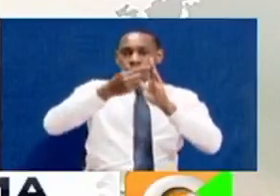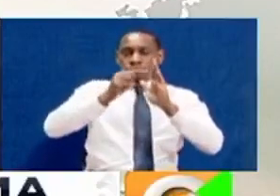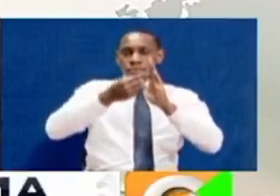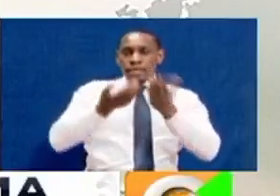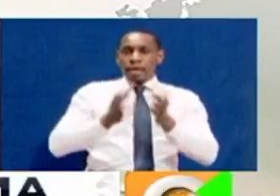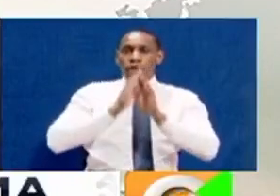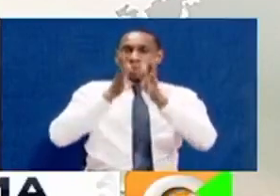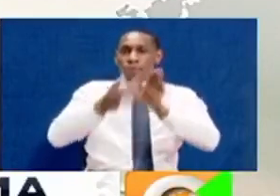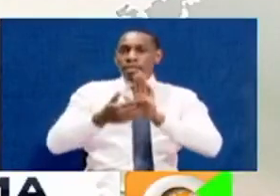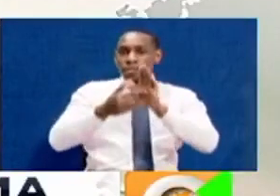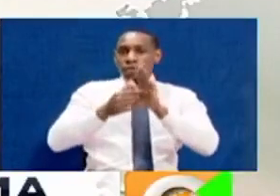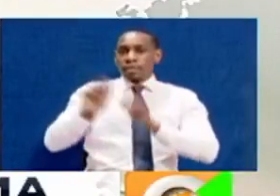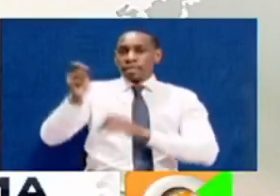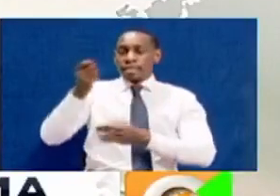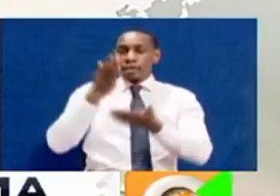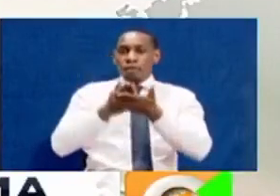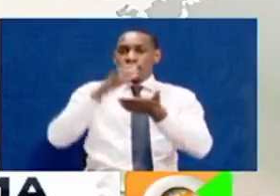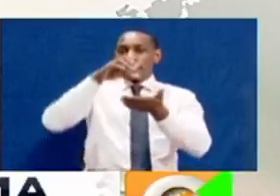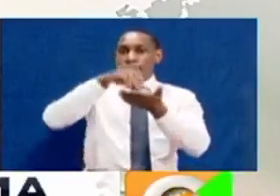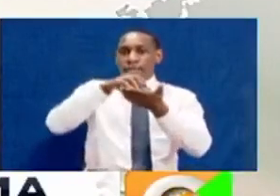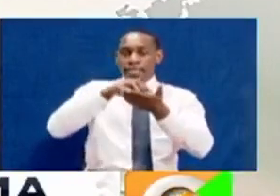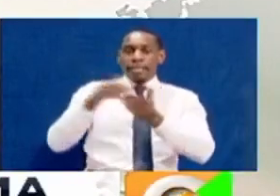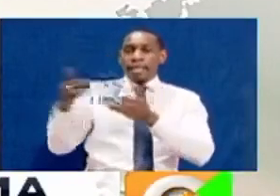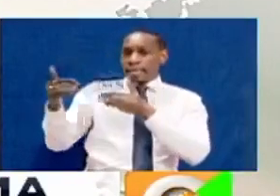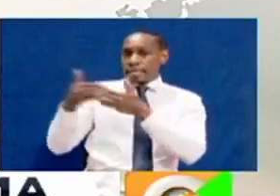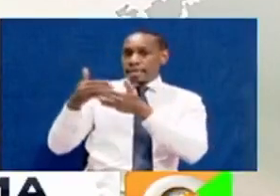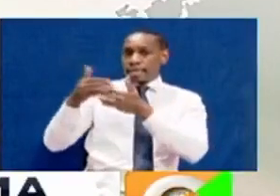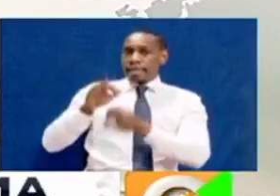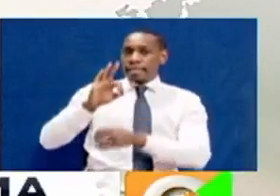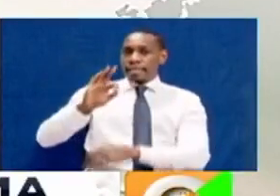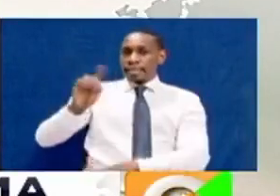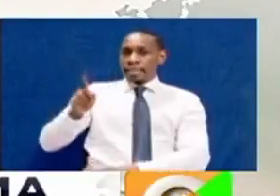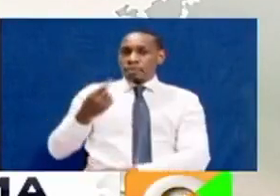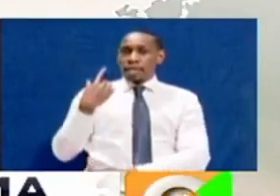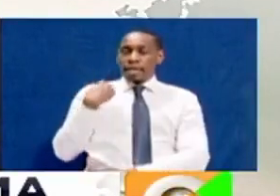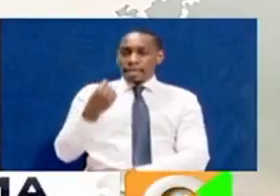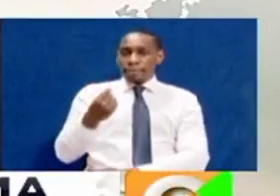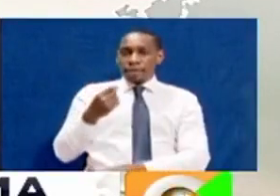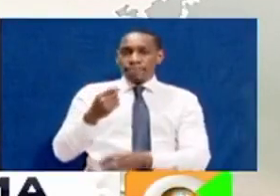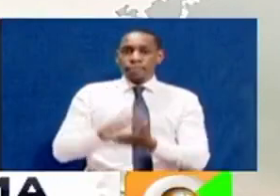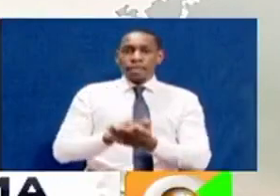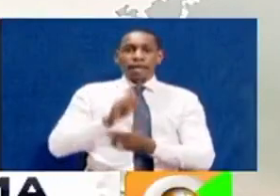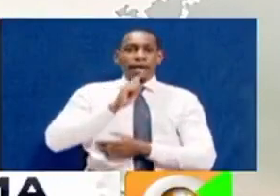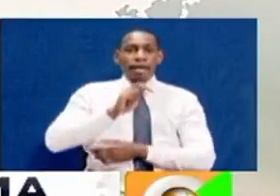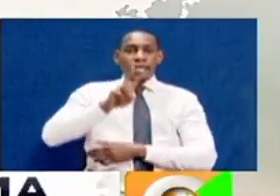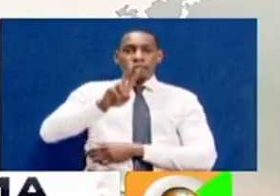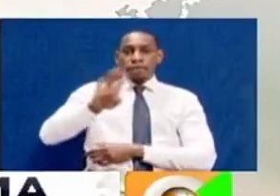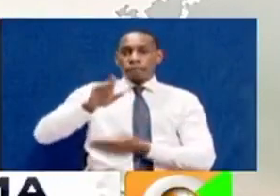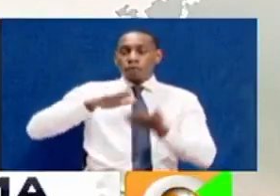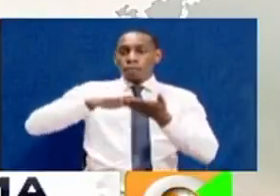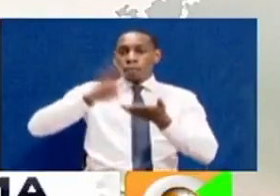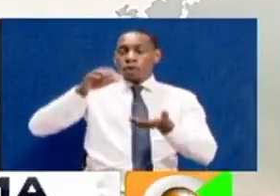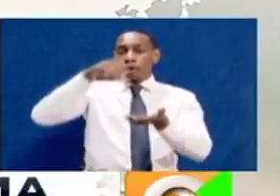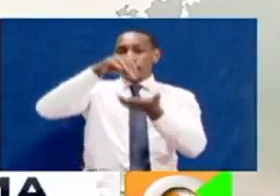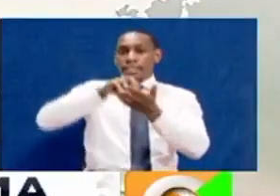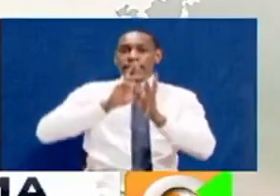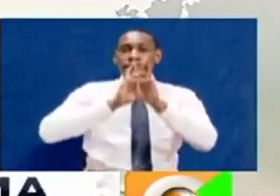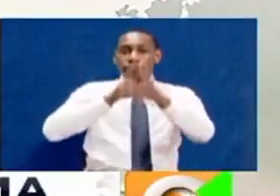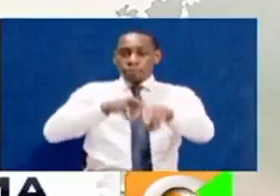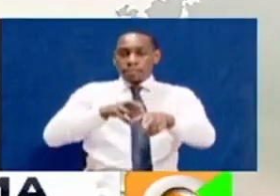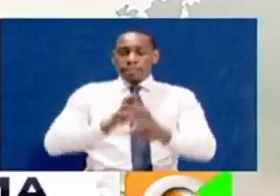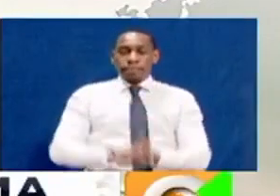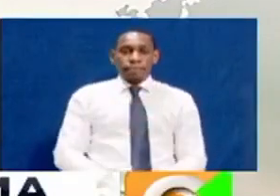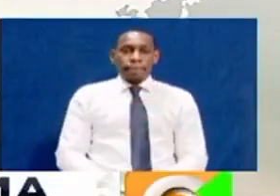Goin reports, the country's confirmed cases inched closer to the 3,000 mark as 124 more cases were